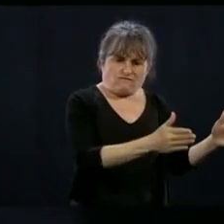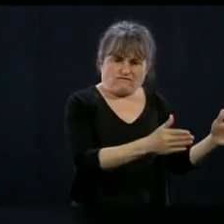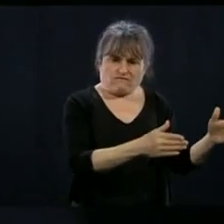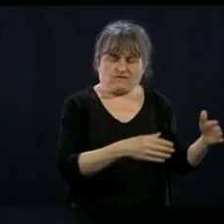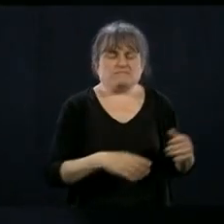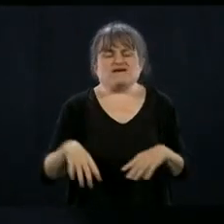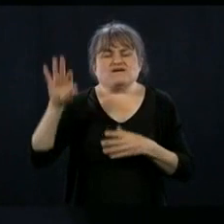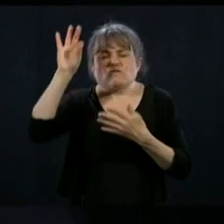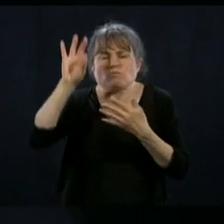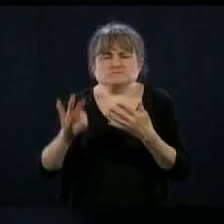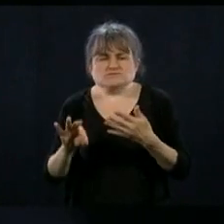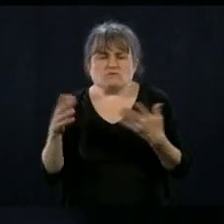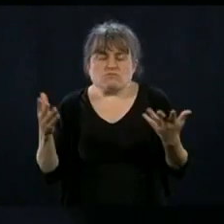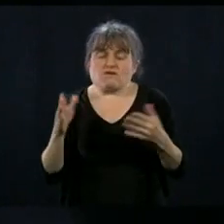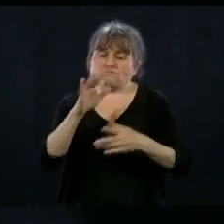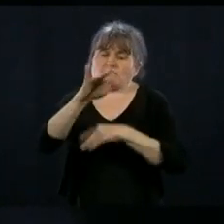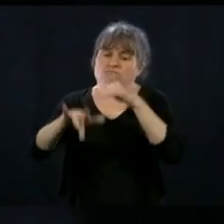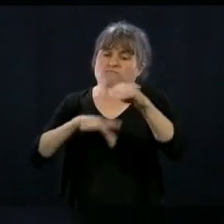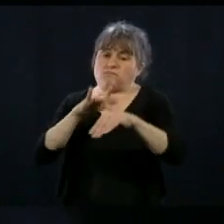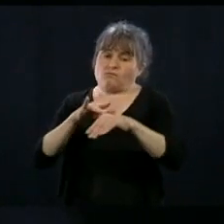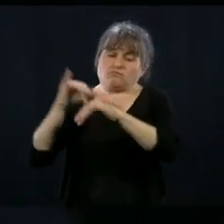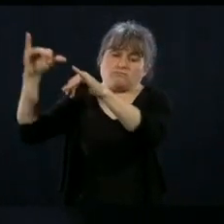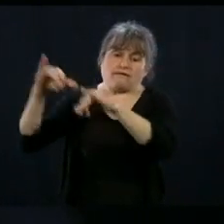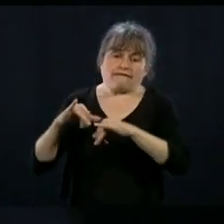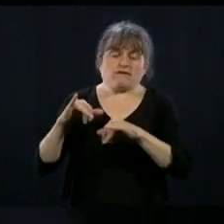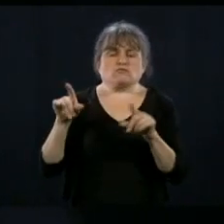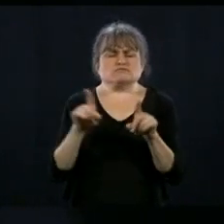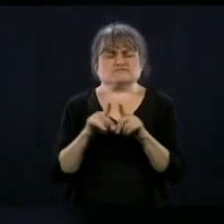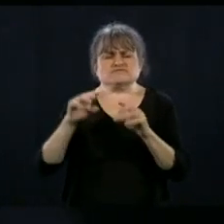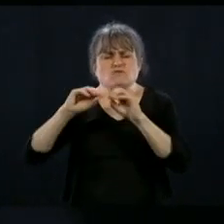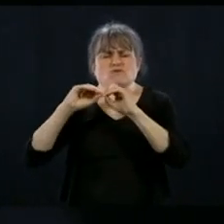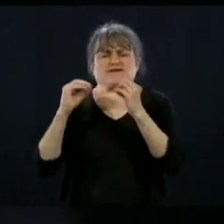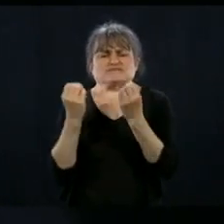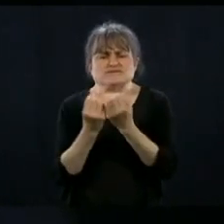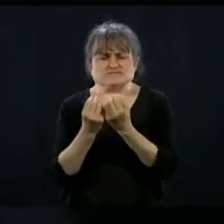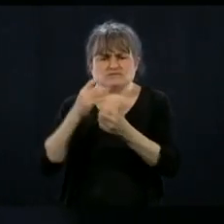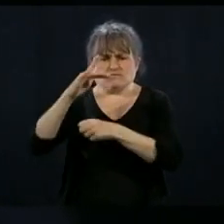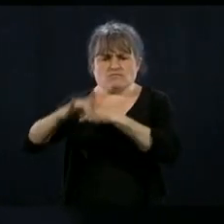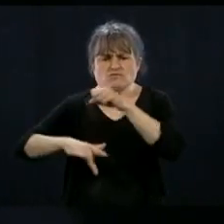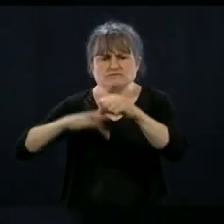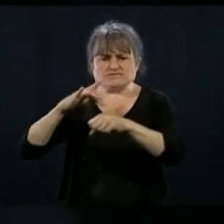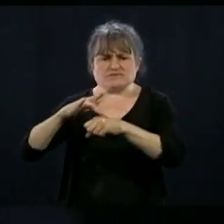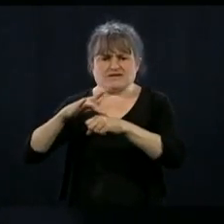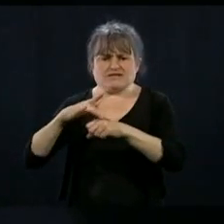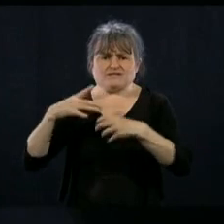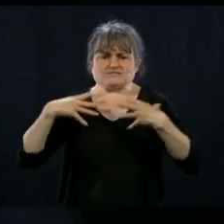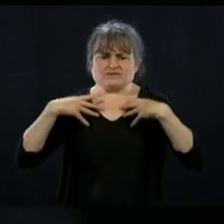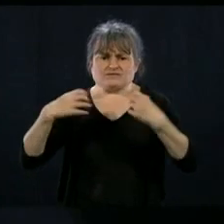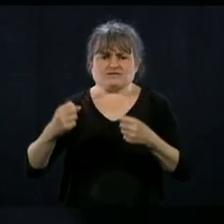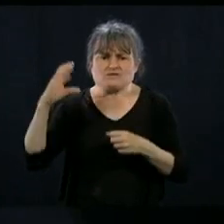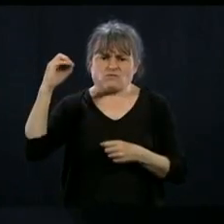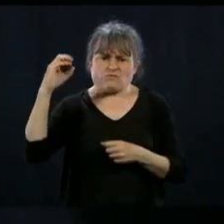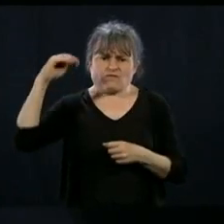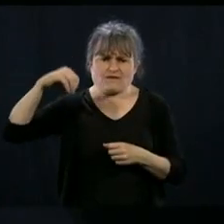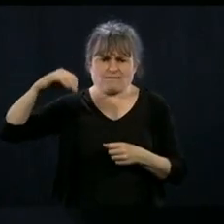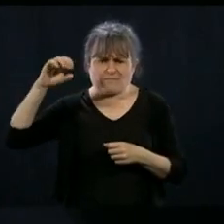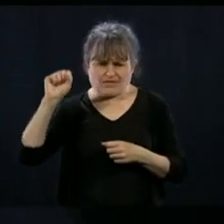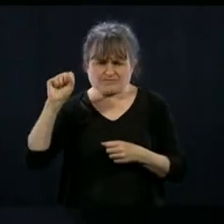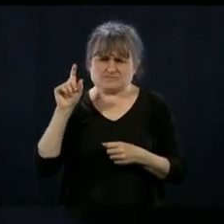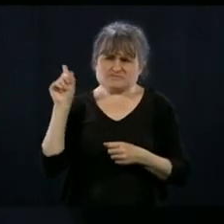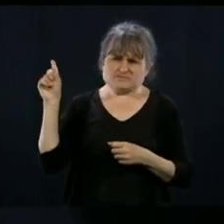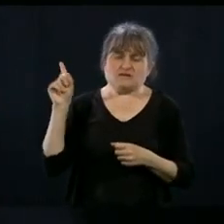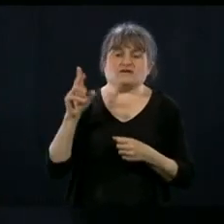the conditions are the same pretty much everywhere in the world. The WHO gives